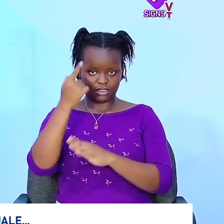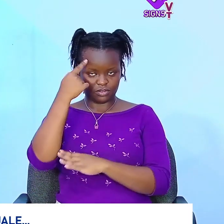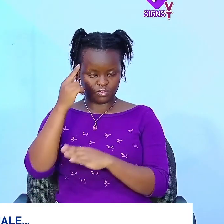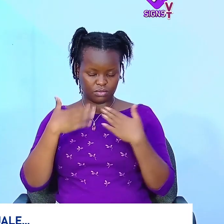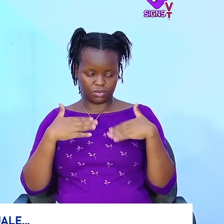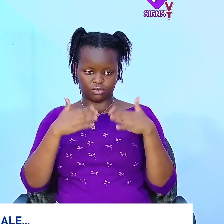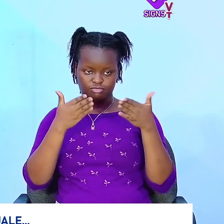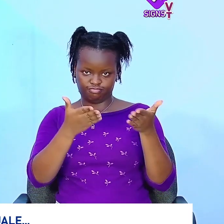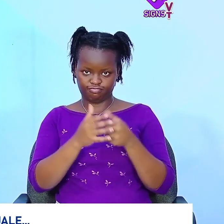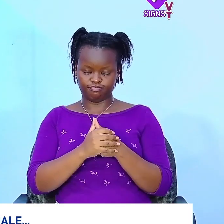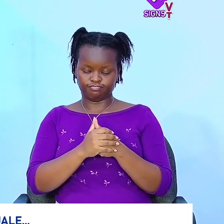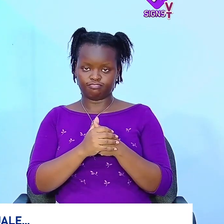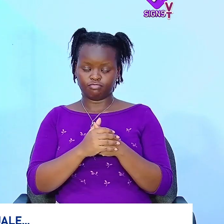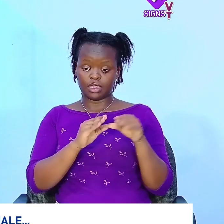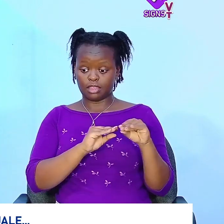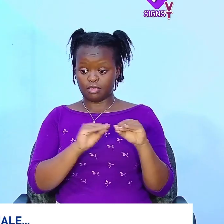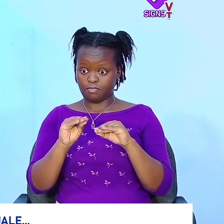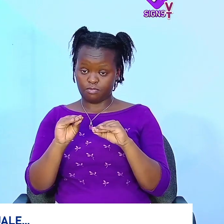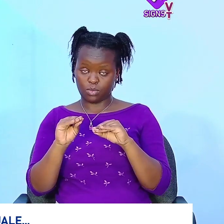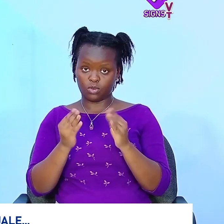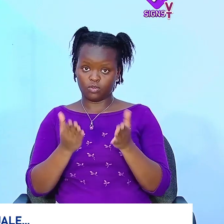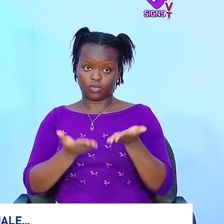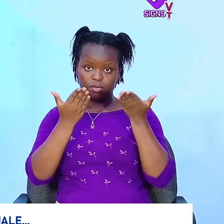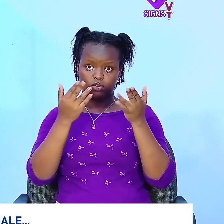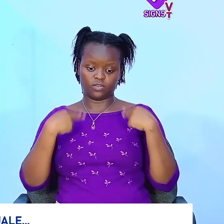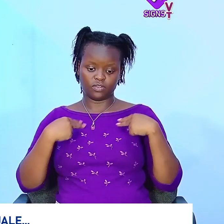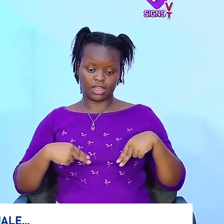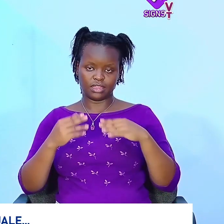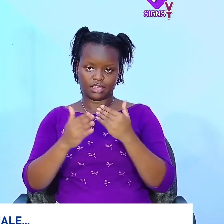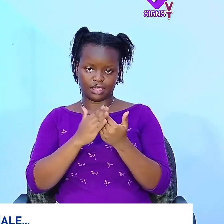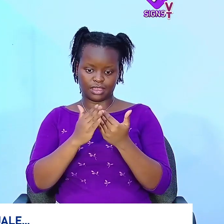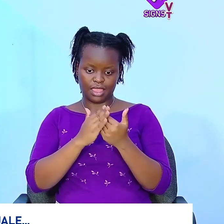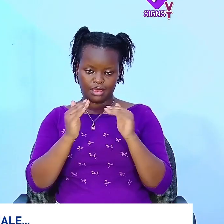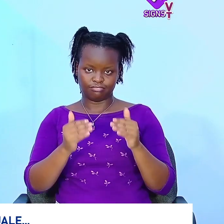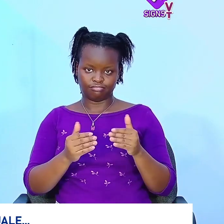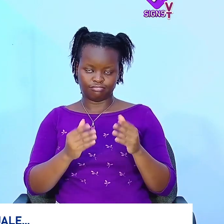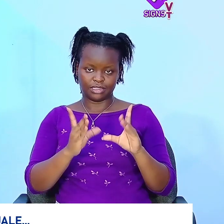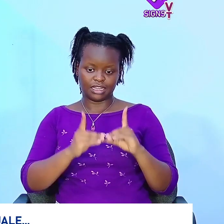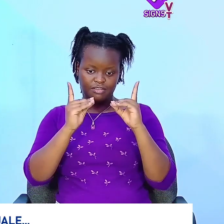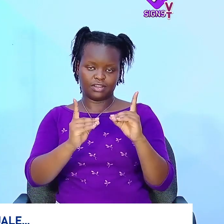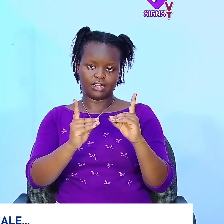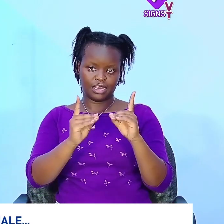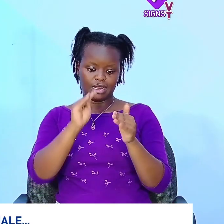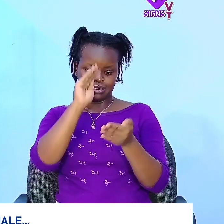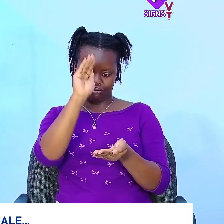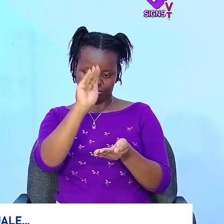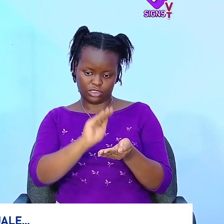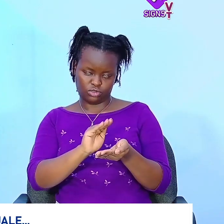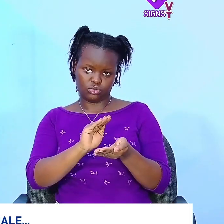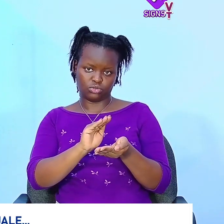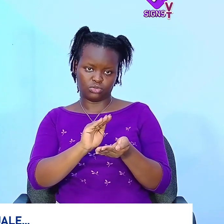personnel. The move is expected to improve healthcare delivery and reduce out-of-pocket